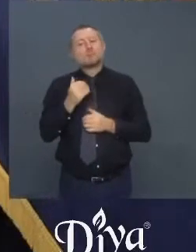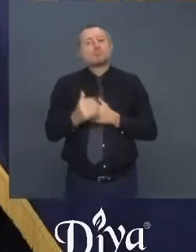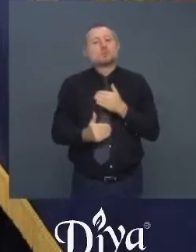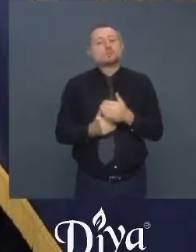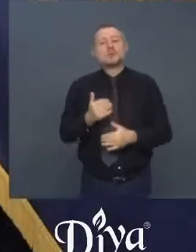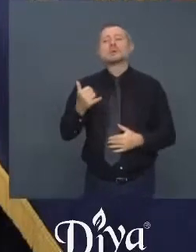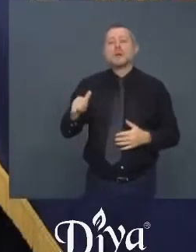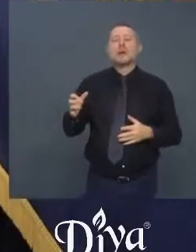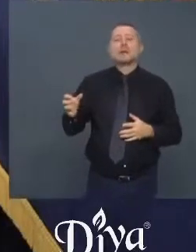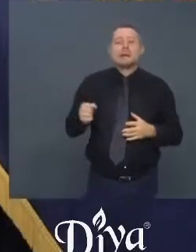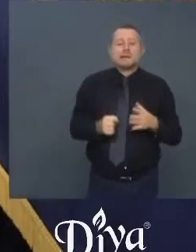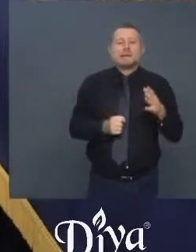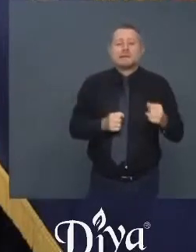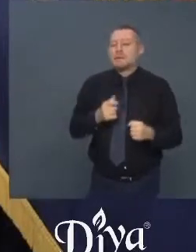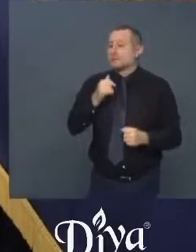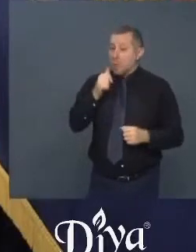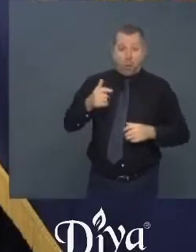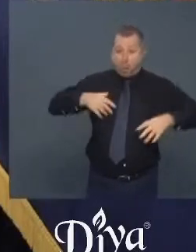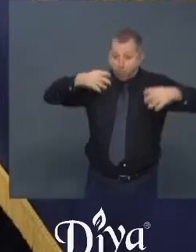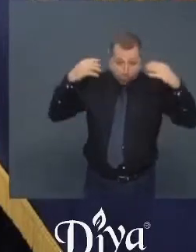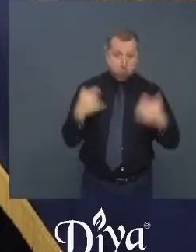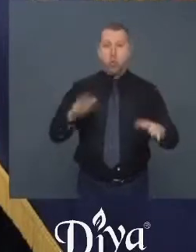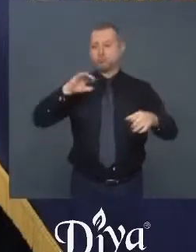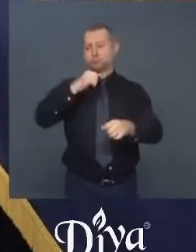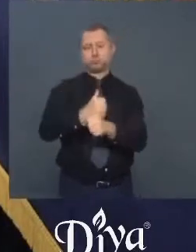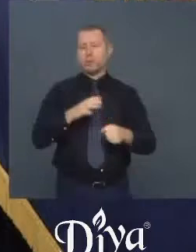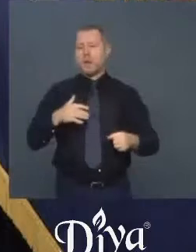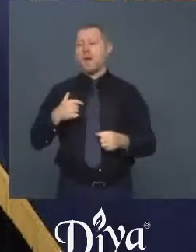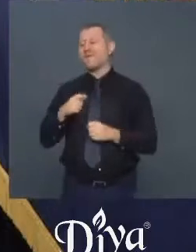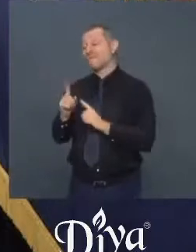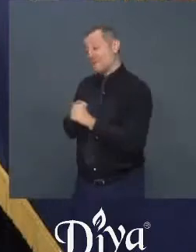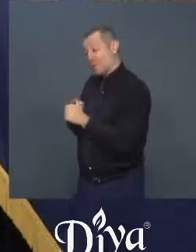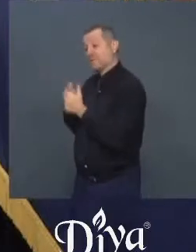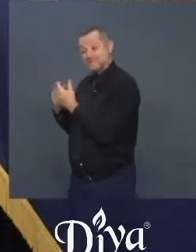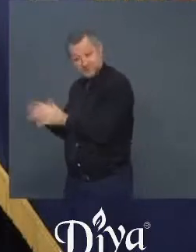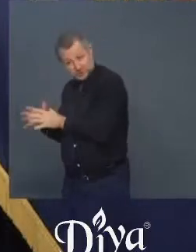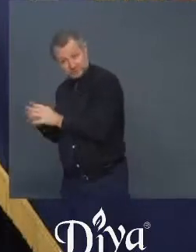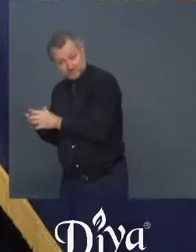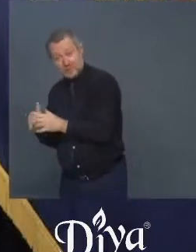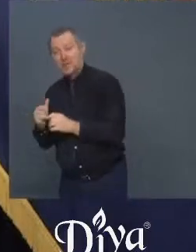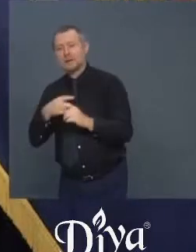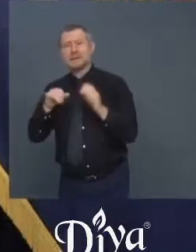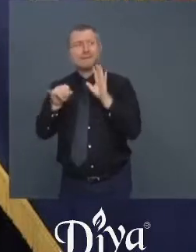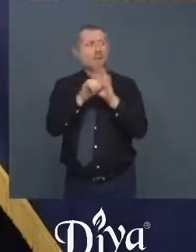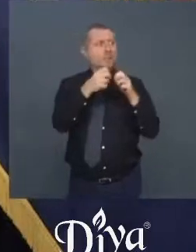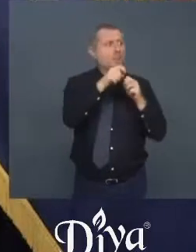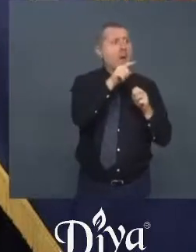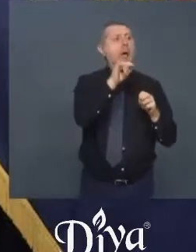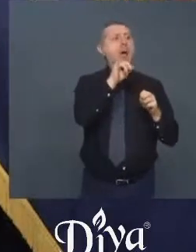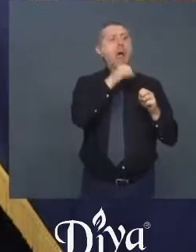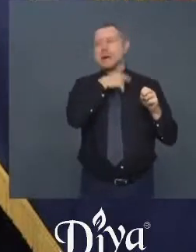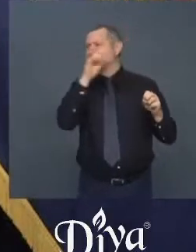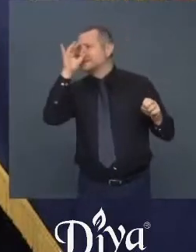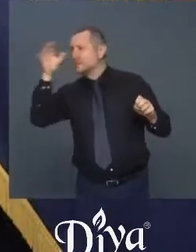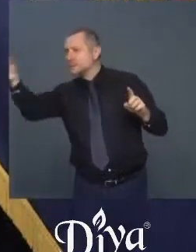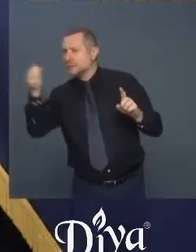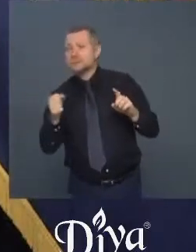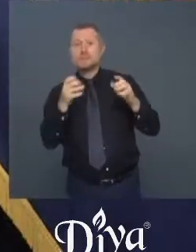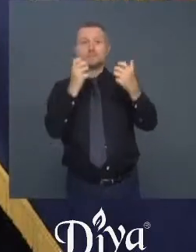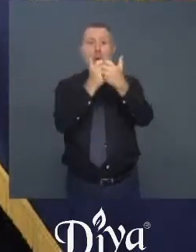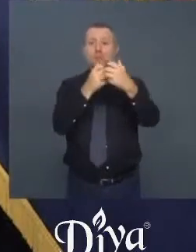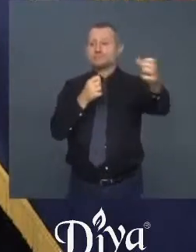of the committee, but we're identifying additional issues. Essential workers want to have a voice on that committee.